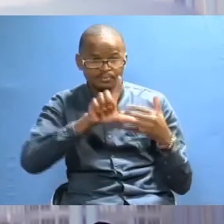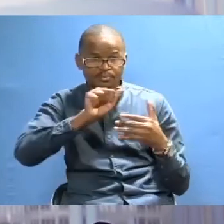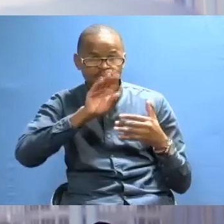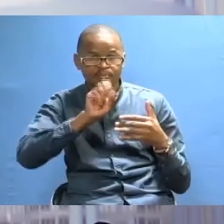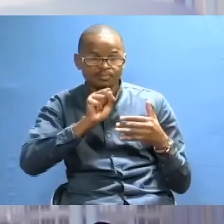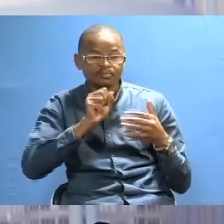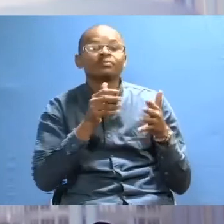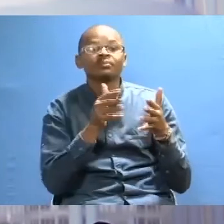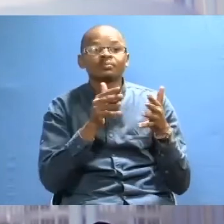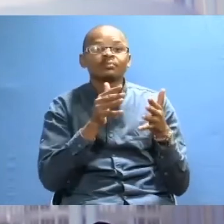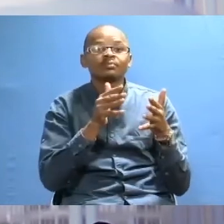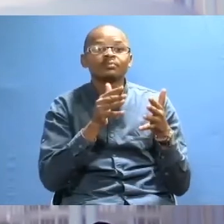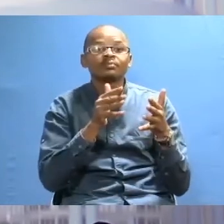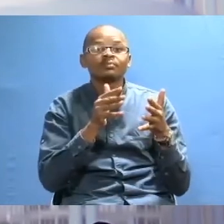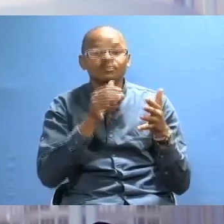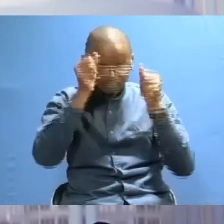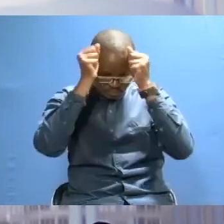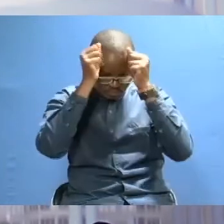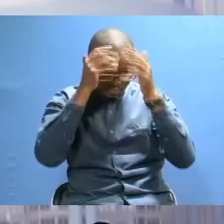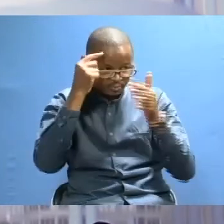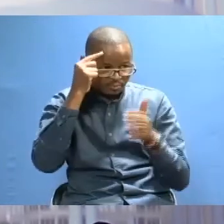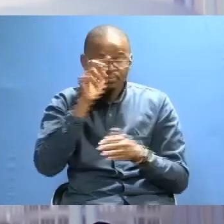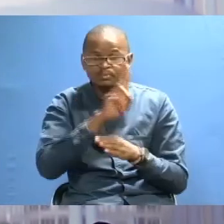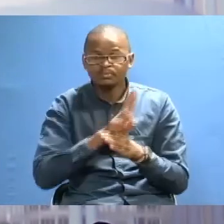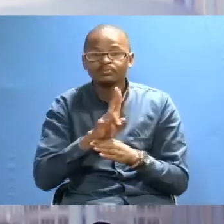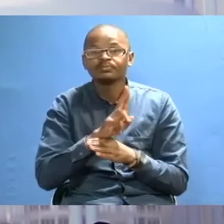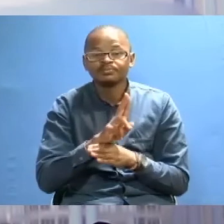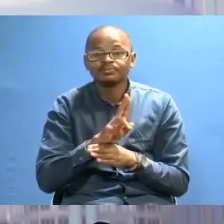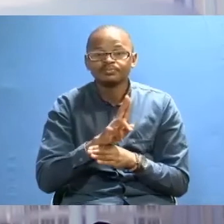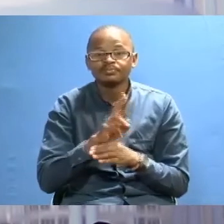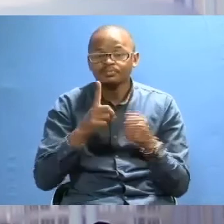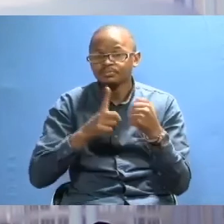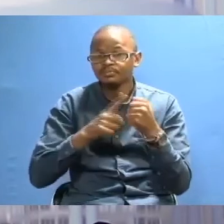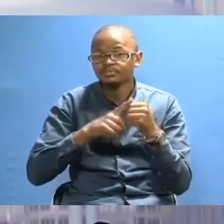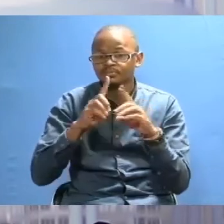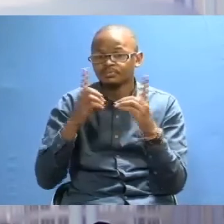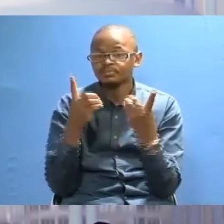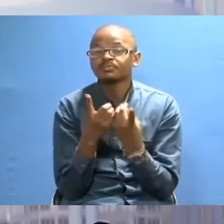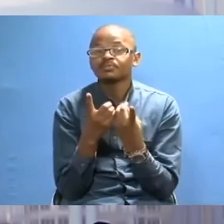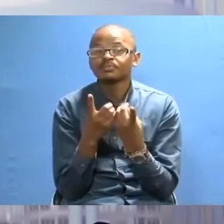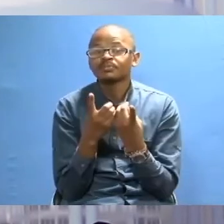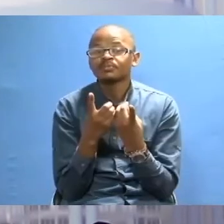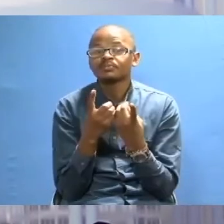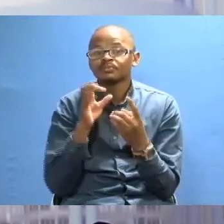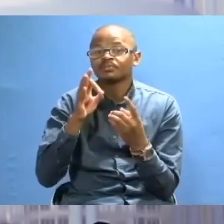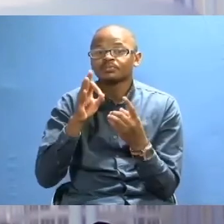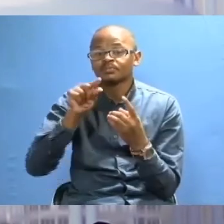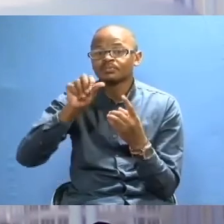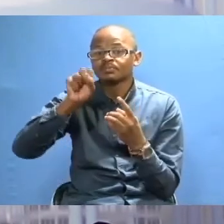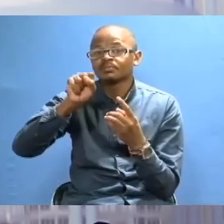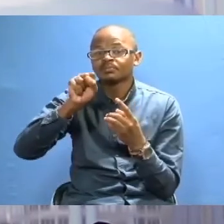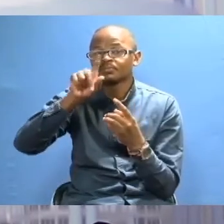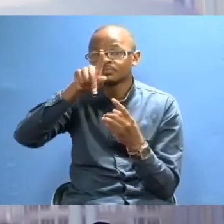labs that are available to respective students for use. The sixth department is the Department of